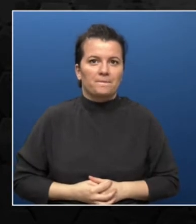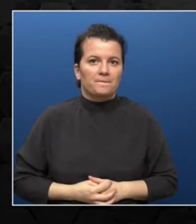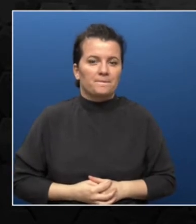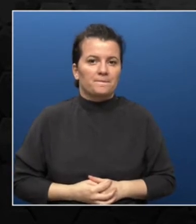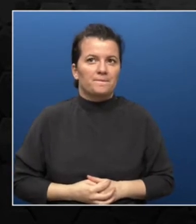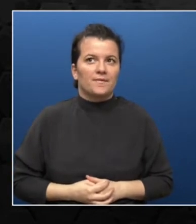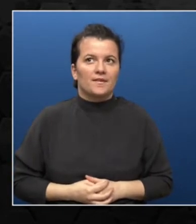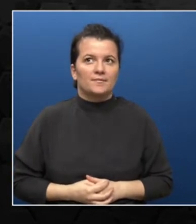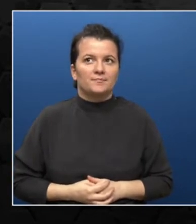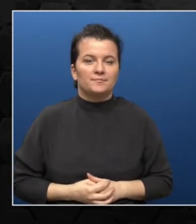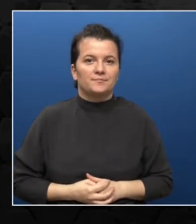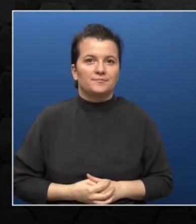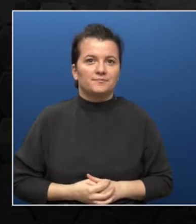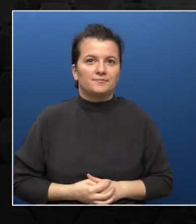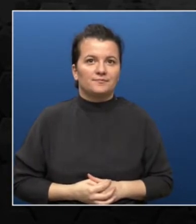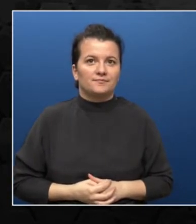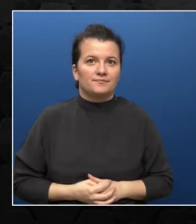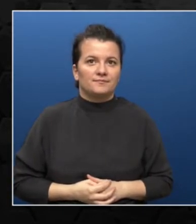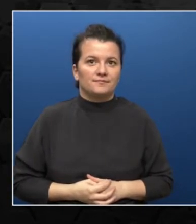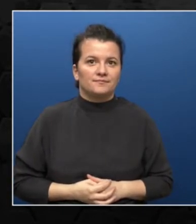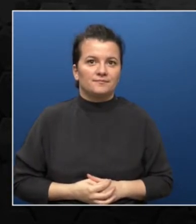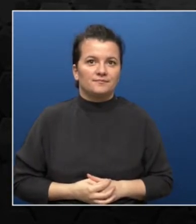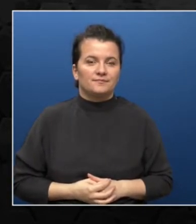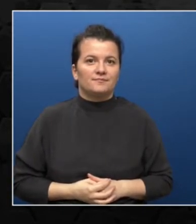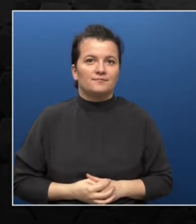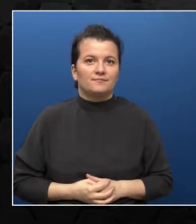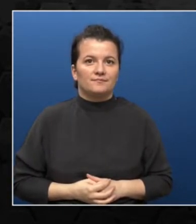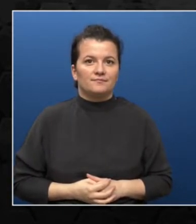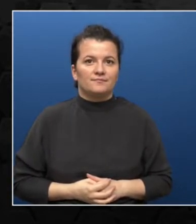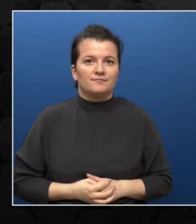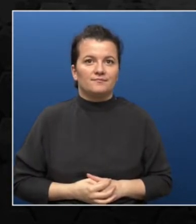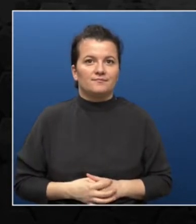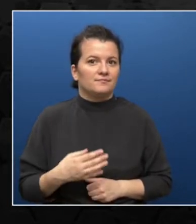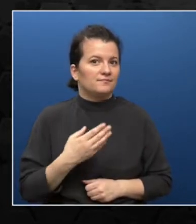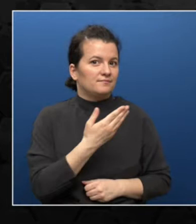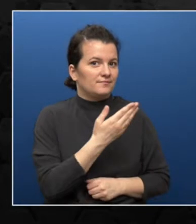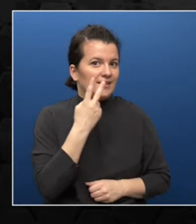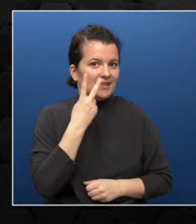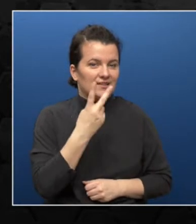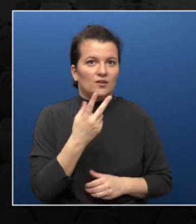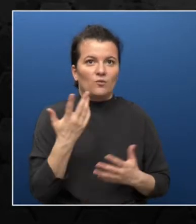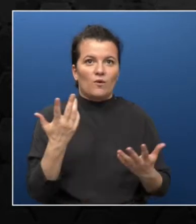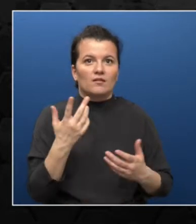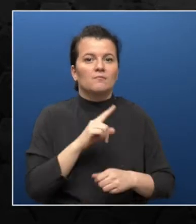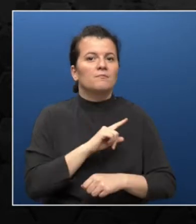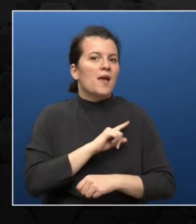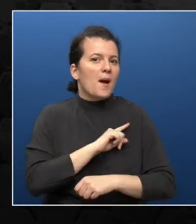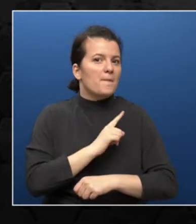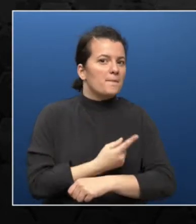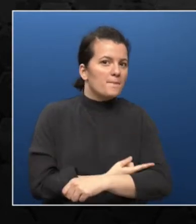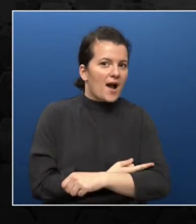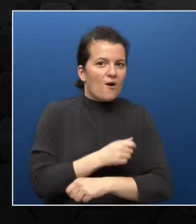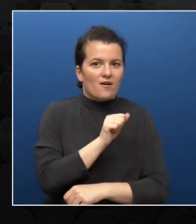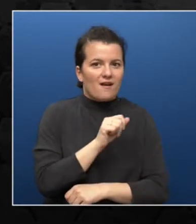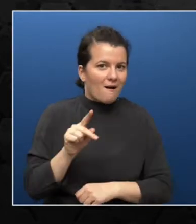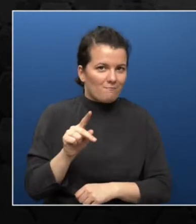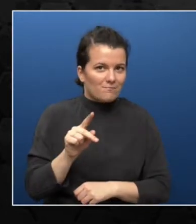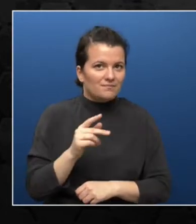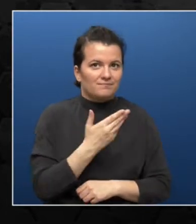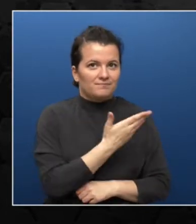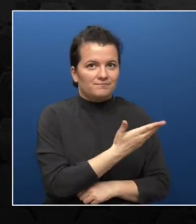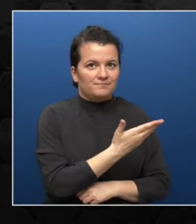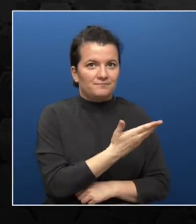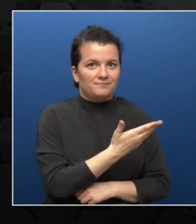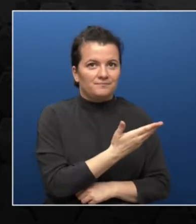deployment to be ready, we can go to Power Apps, and we are gonna start like a Canvas app. In